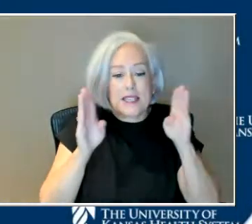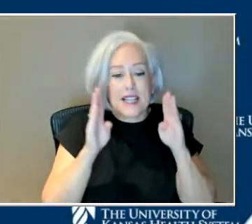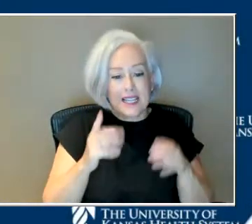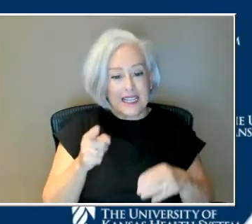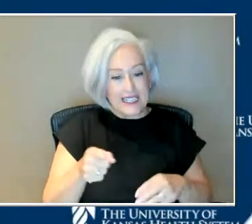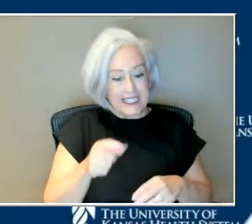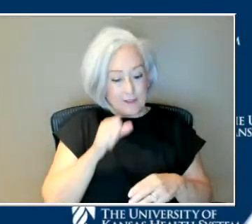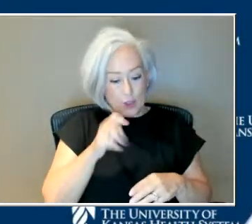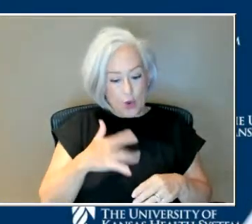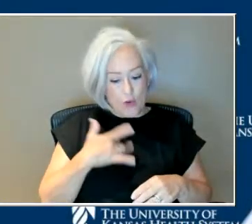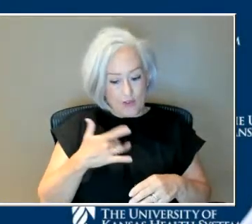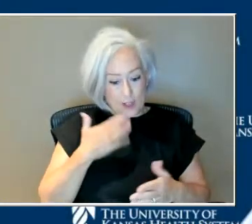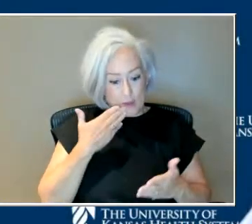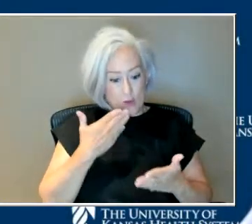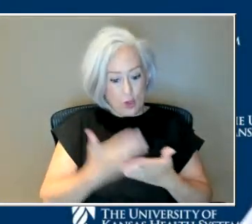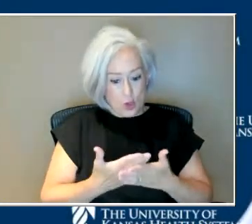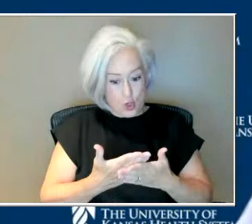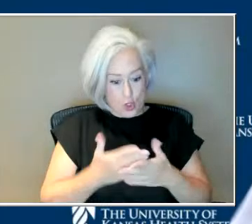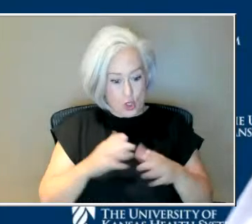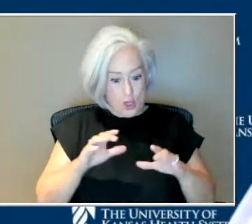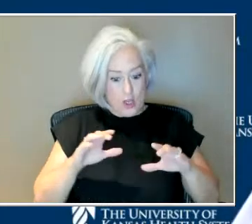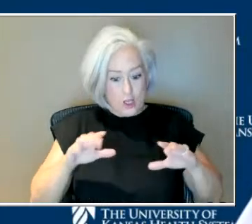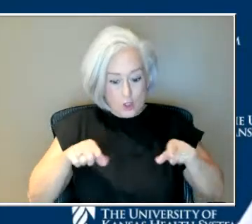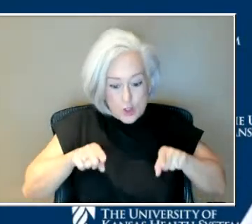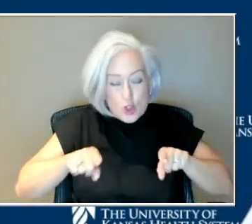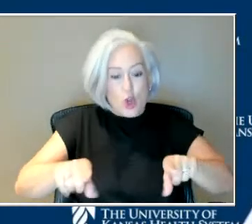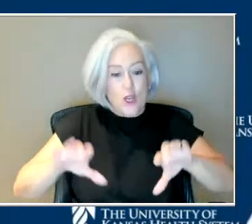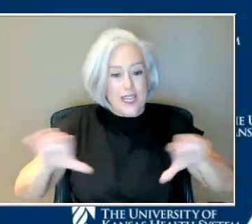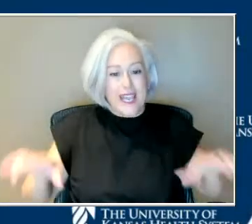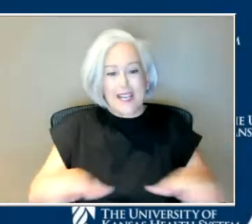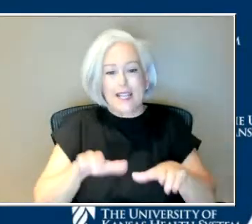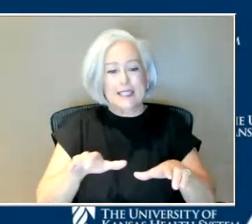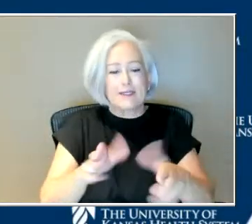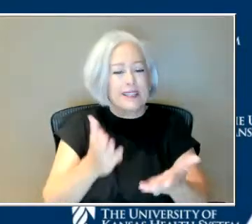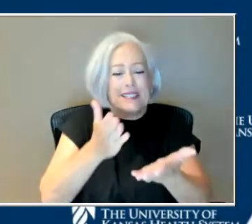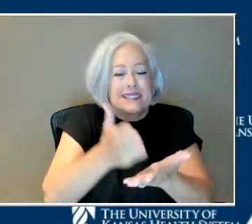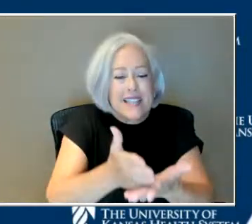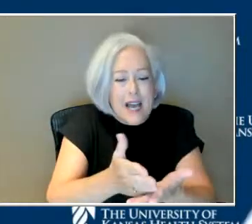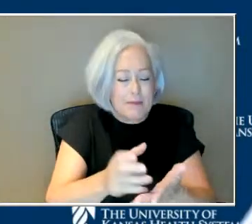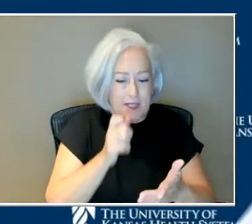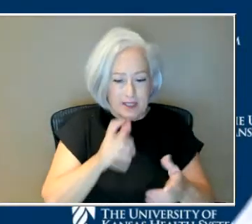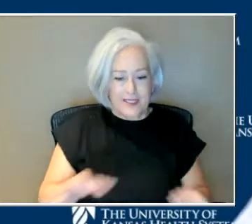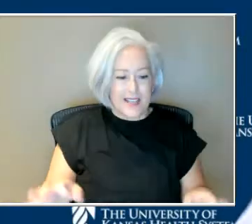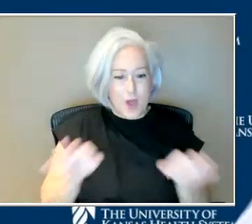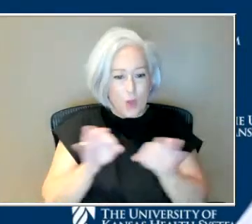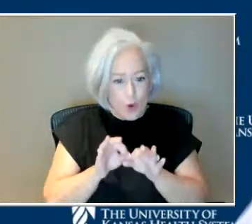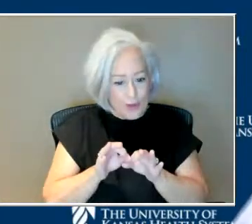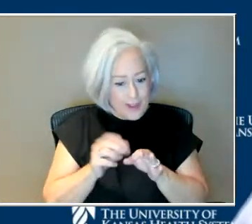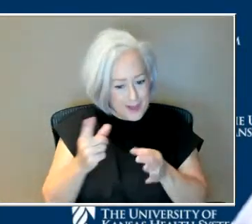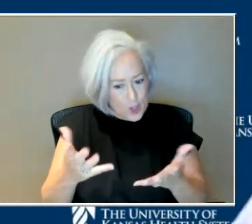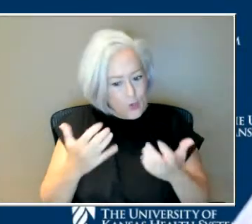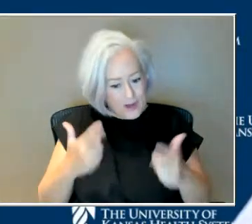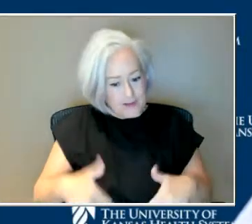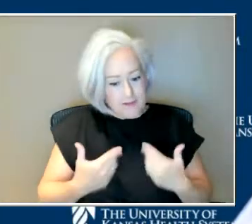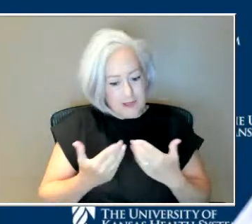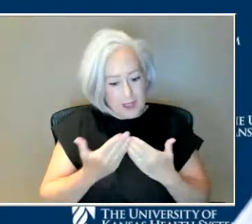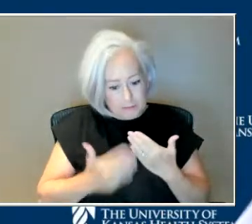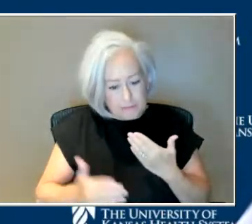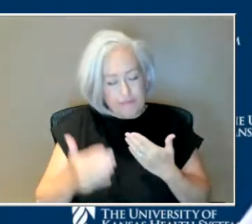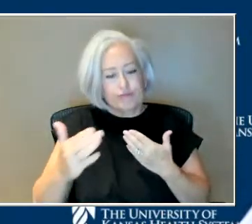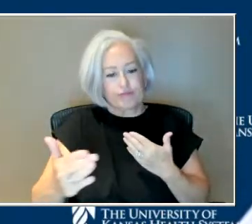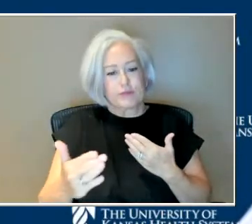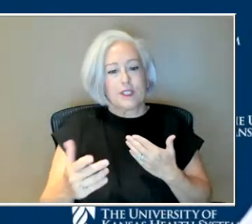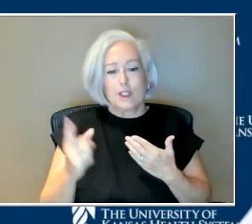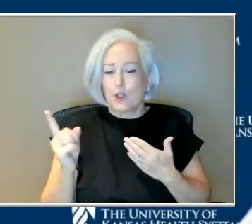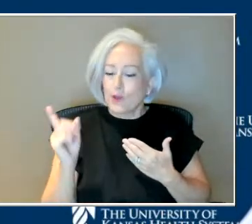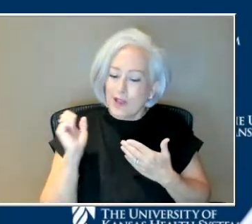back off. It's worth living to fight another day. And it's not worth dealing with the issue. You can go back and finish that yard work. You